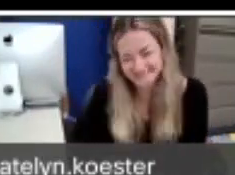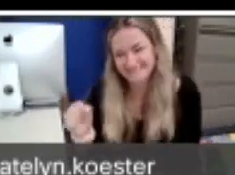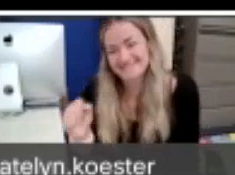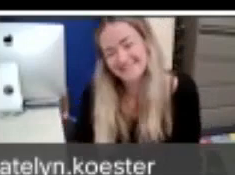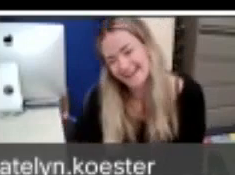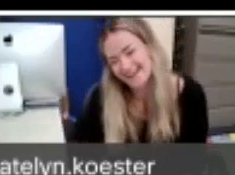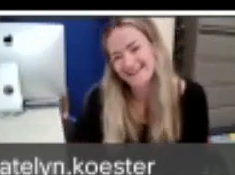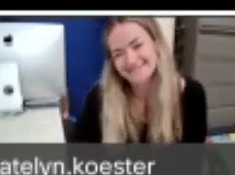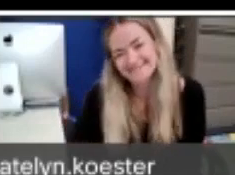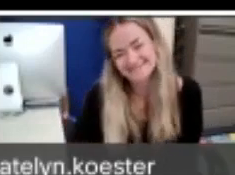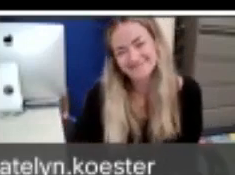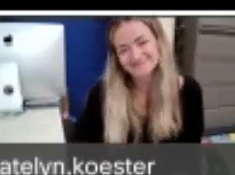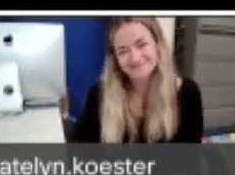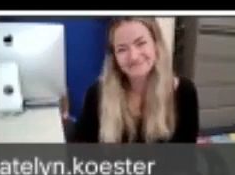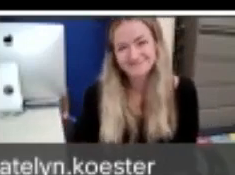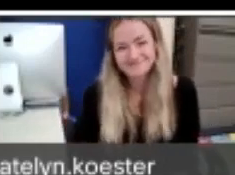cool.